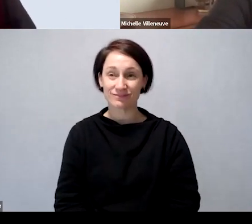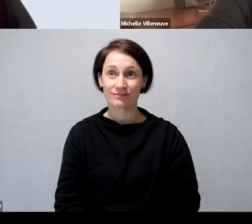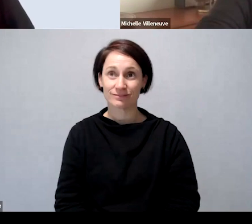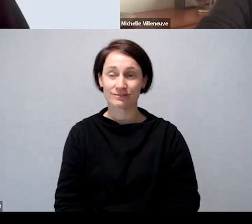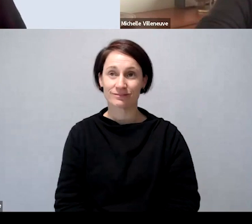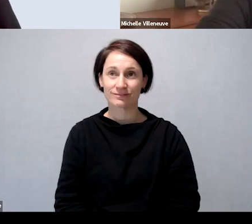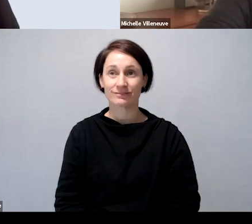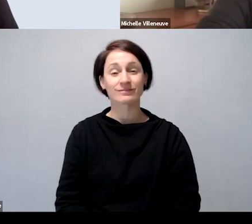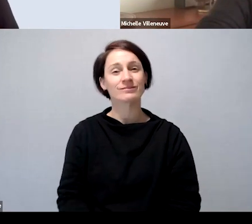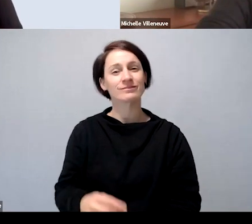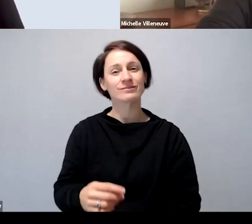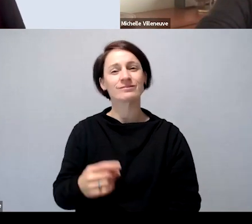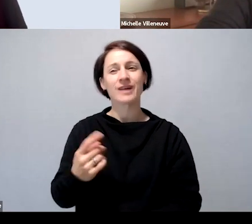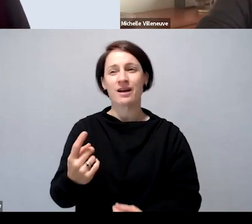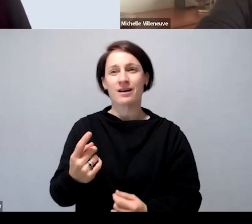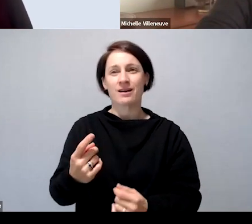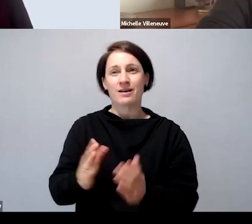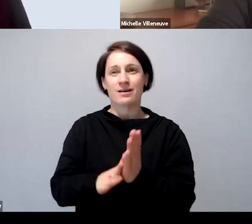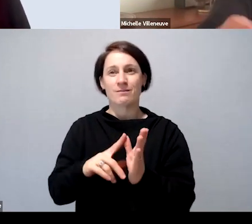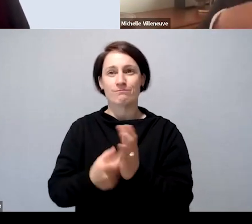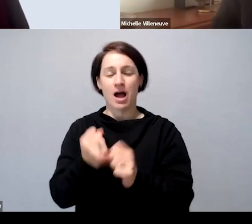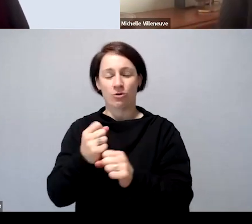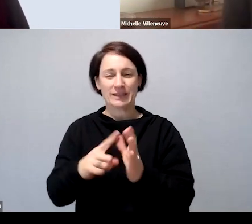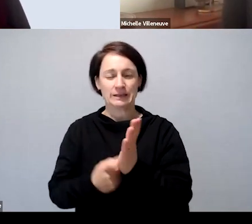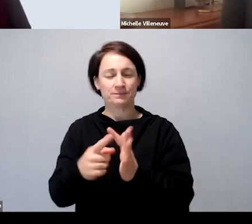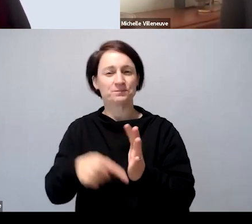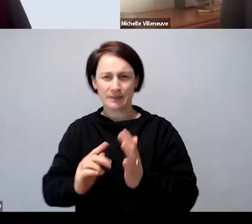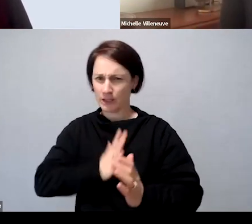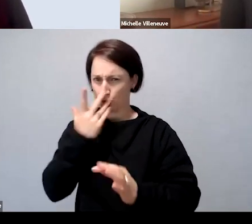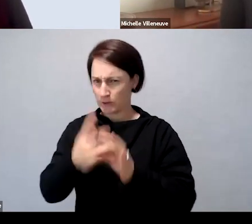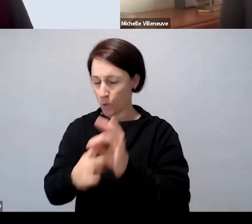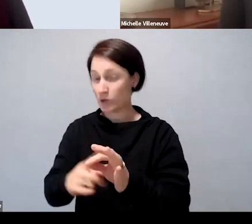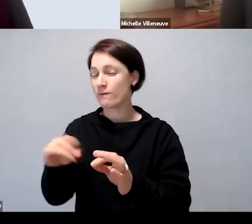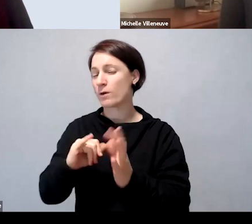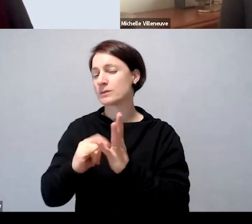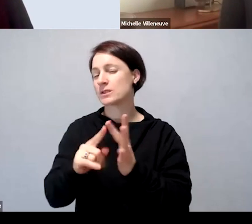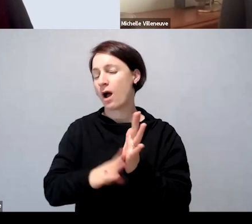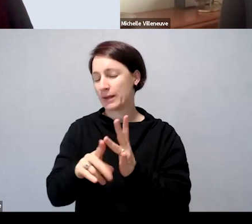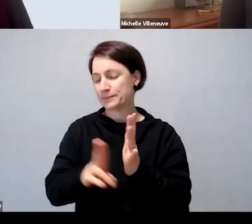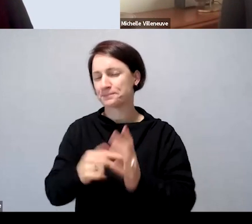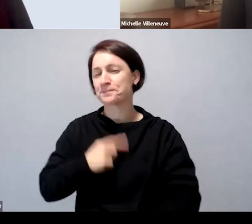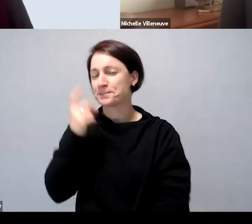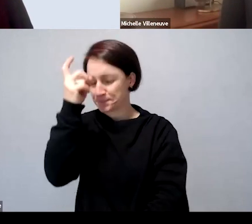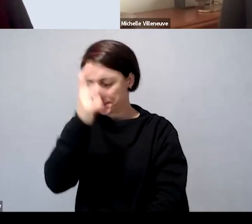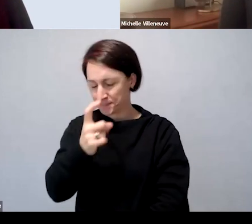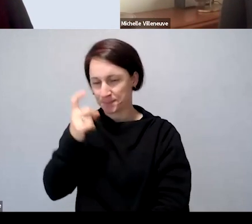I've got an interesting question here. I'm going to try and cram a few in. Simon asks a question. I'm curious how you might